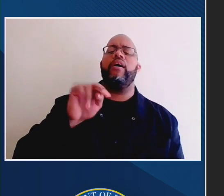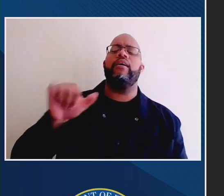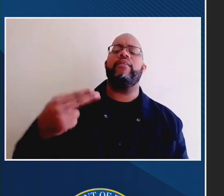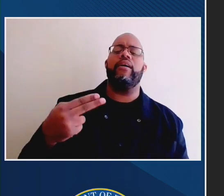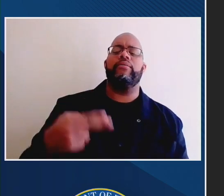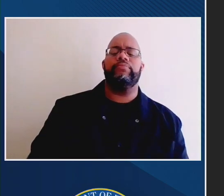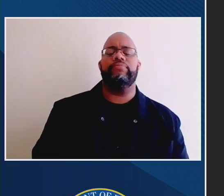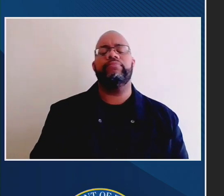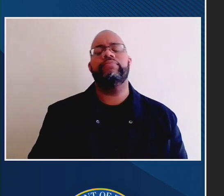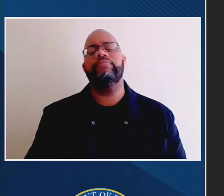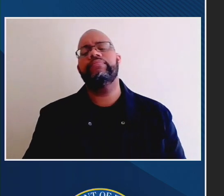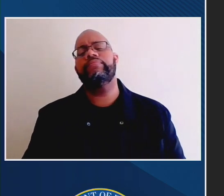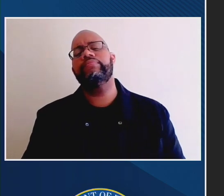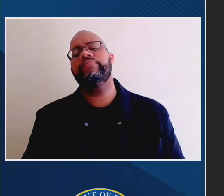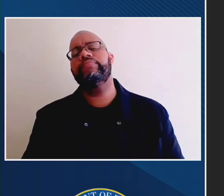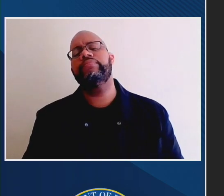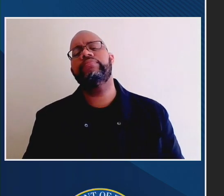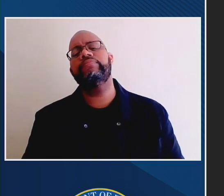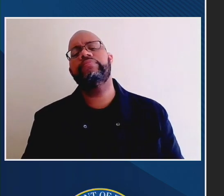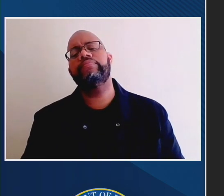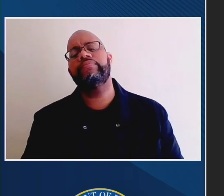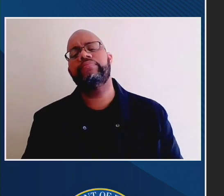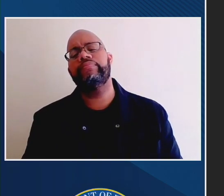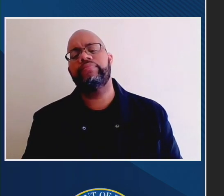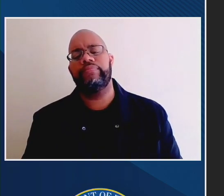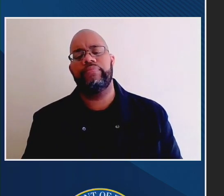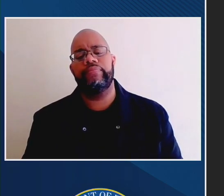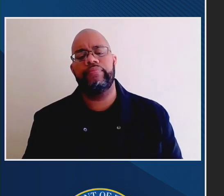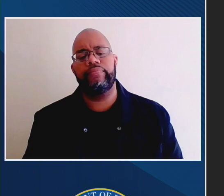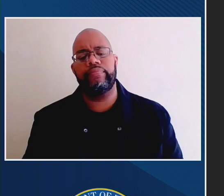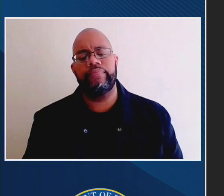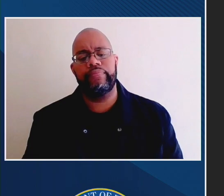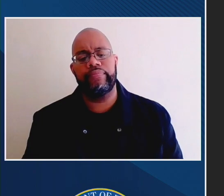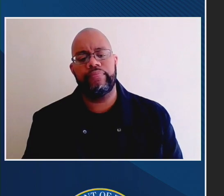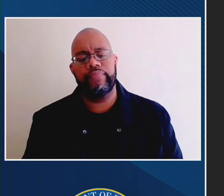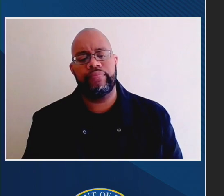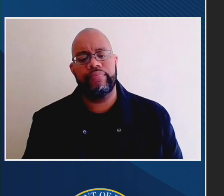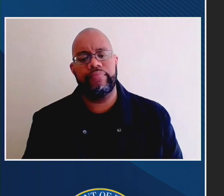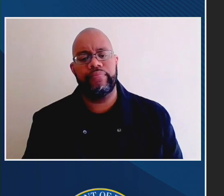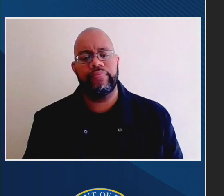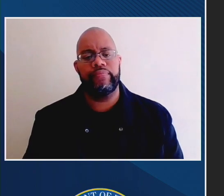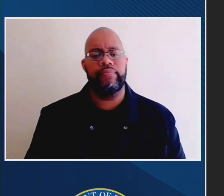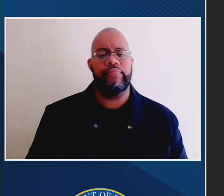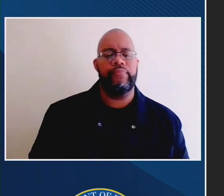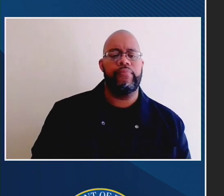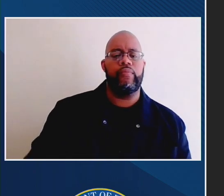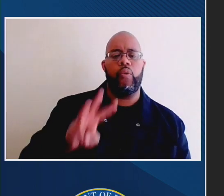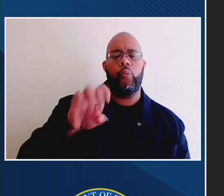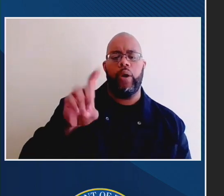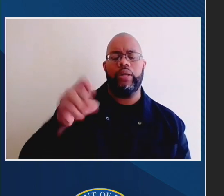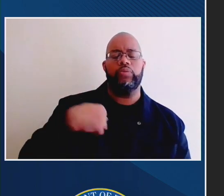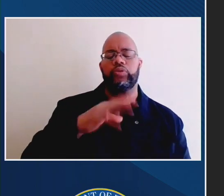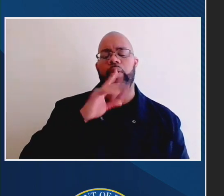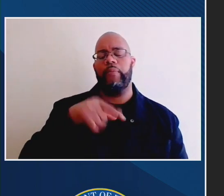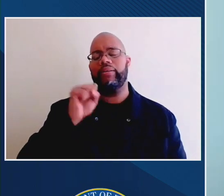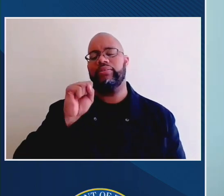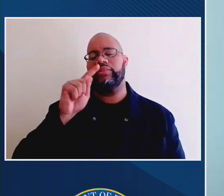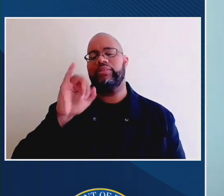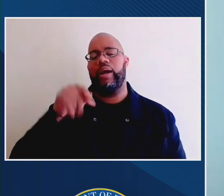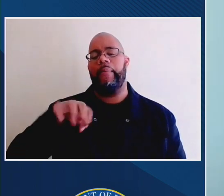All right, Wade. Sorry, just as we were talking about the stipends, so my